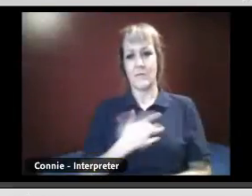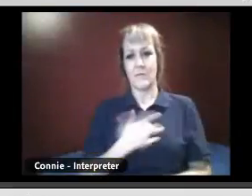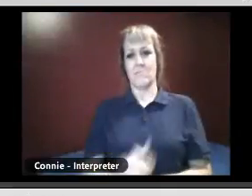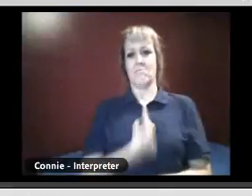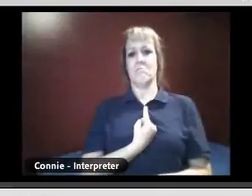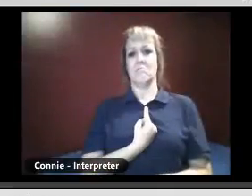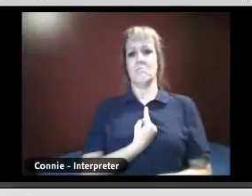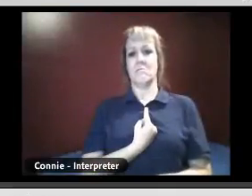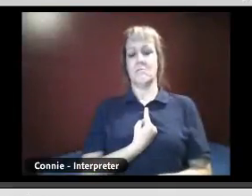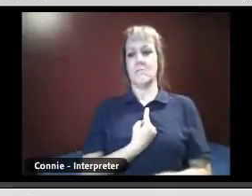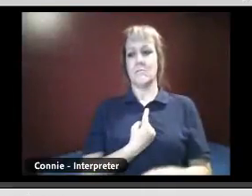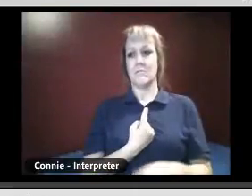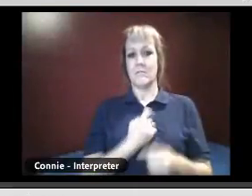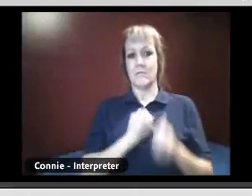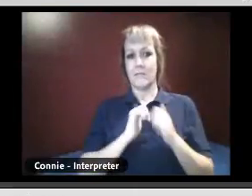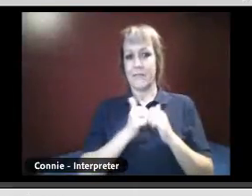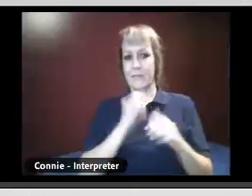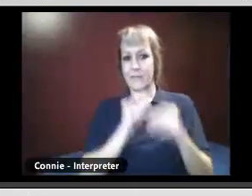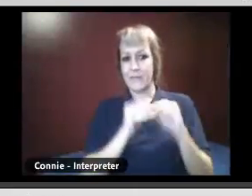if you don't know what needs to be fixed?